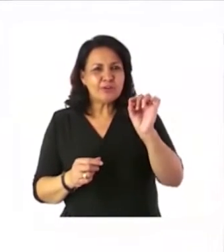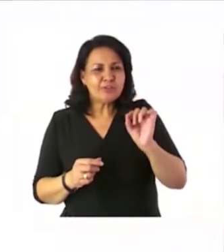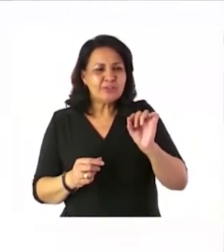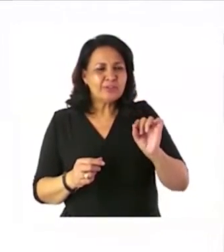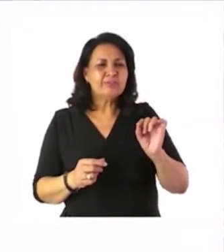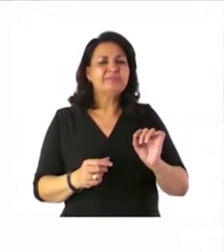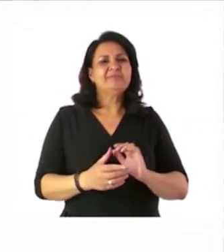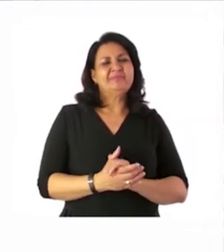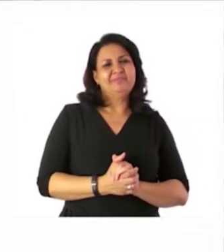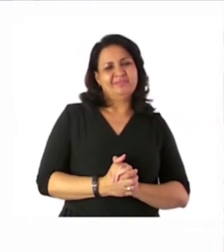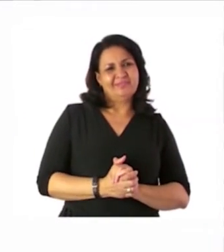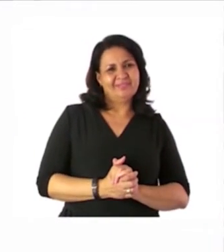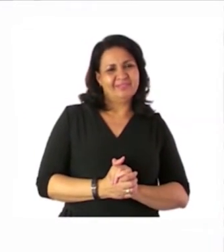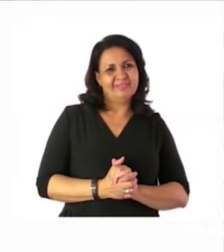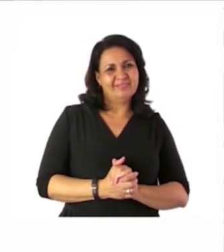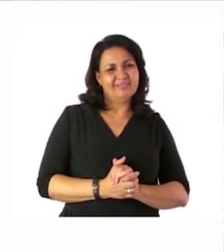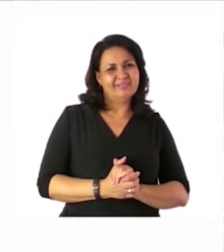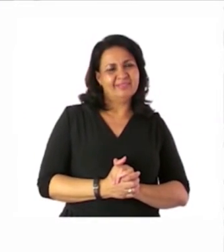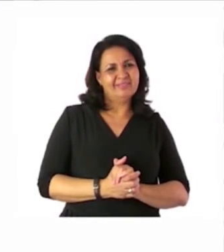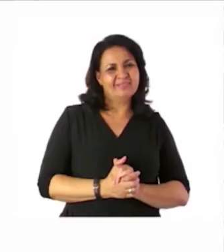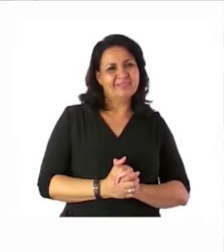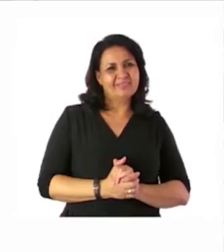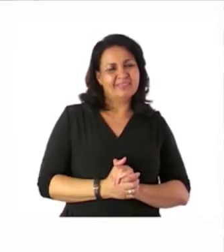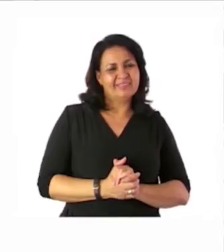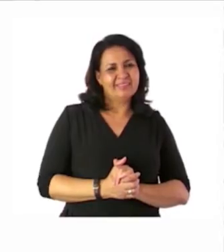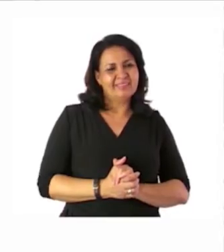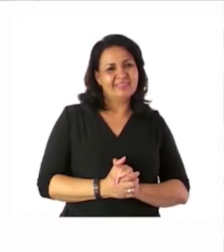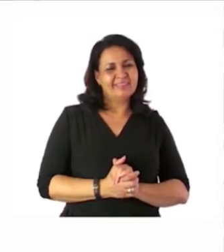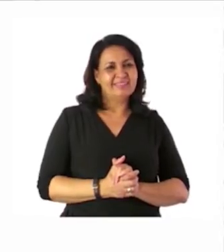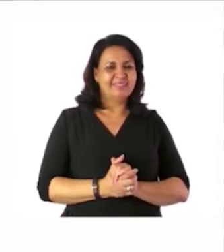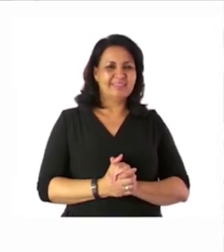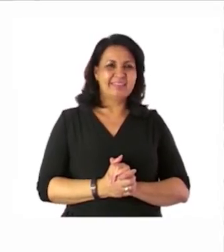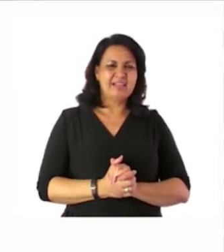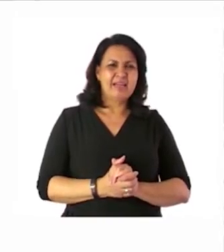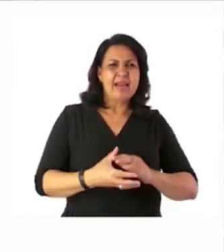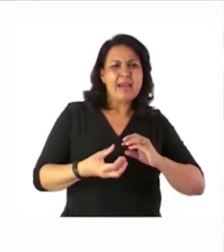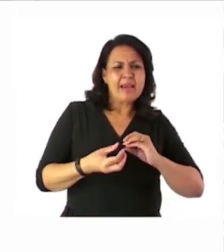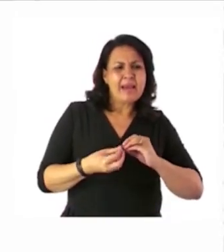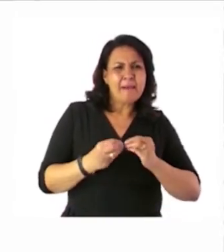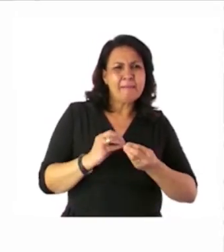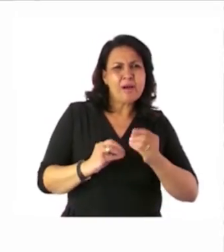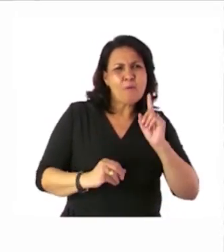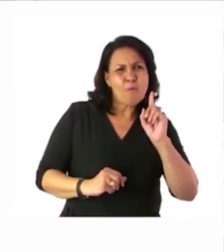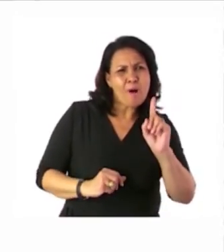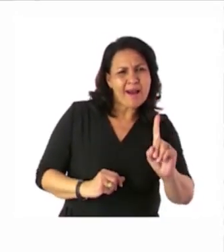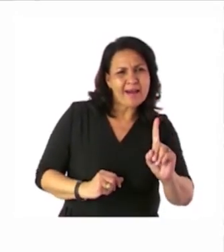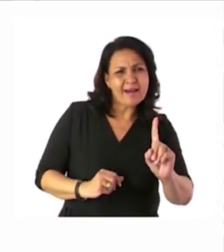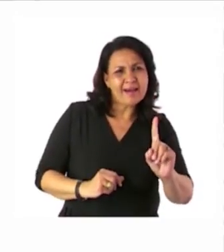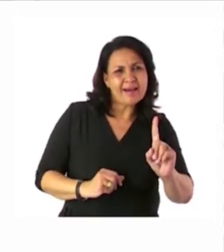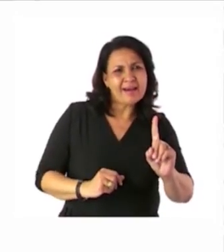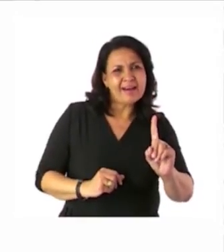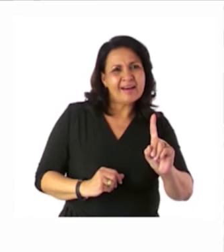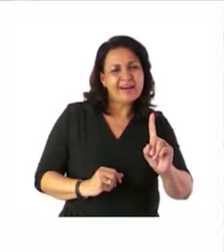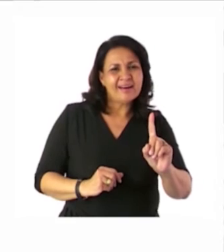before we write okay number one yes you are right by